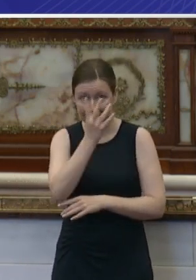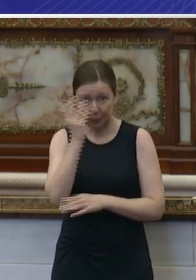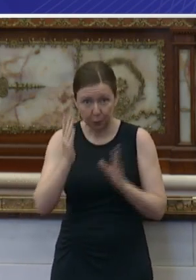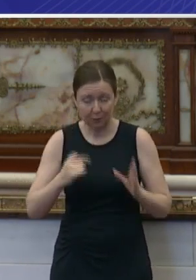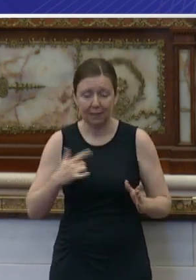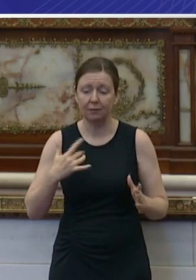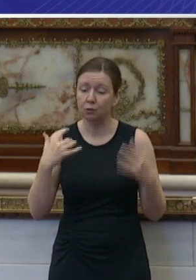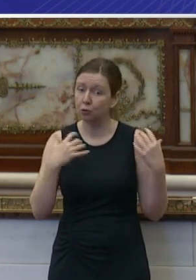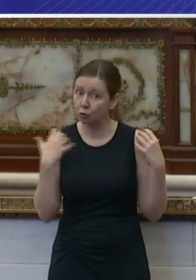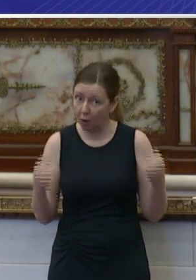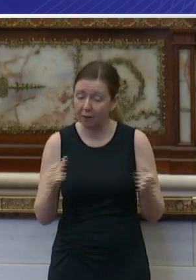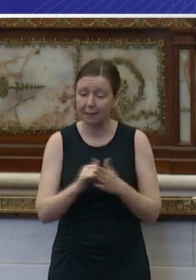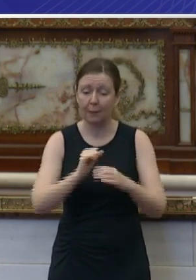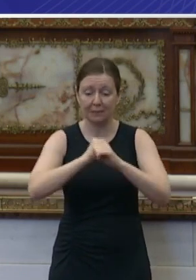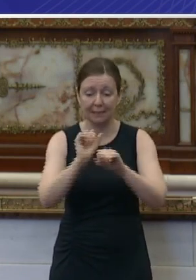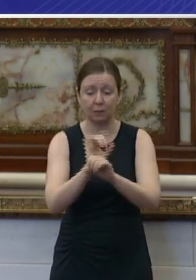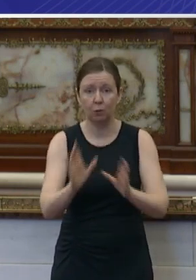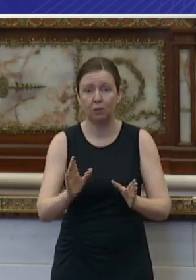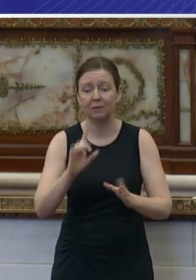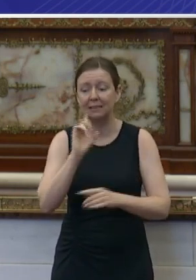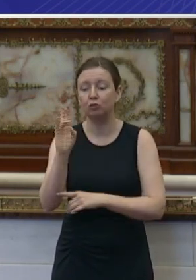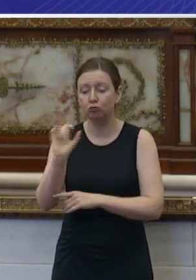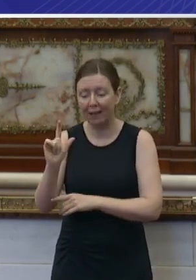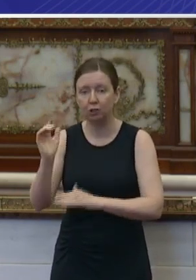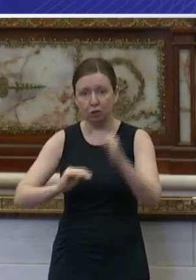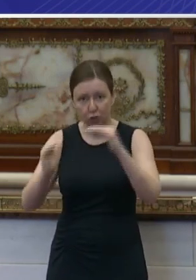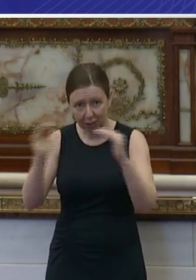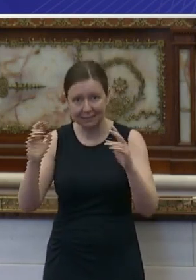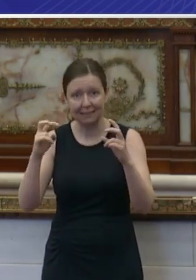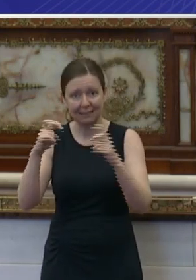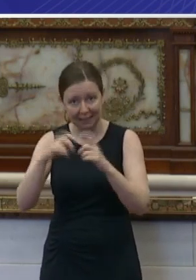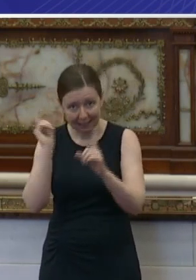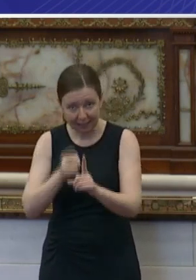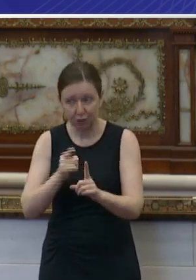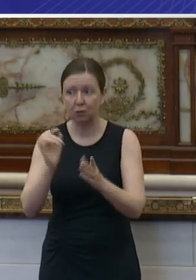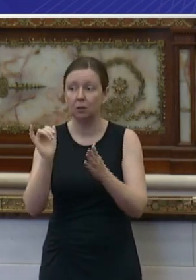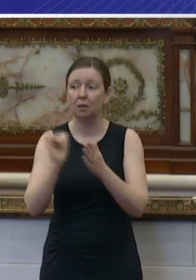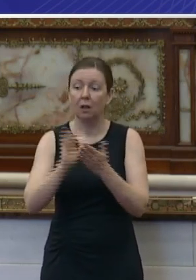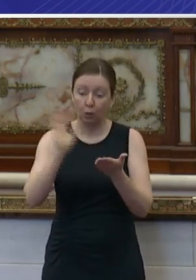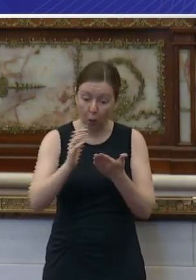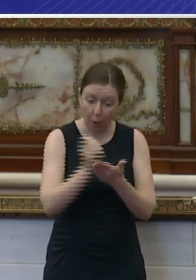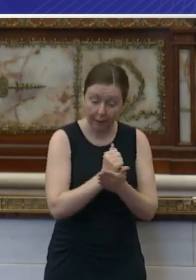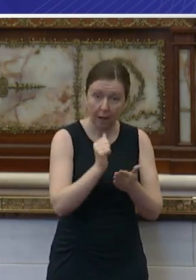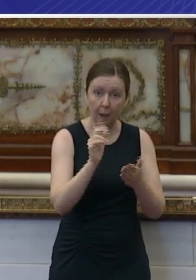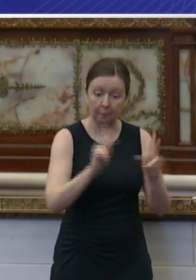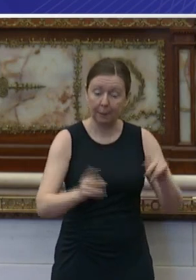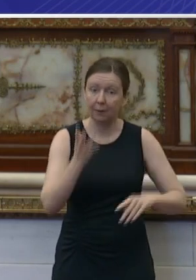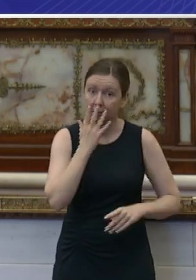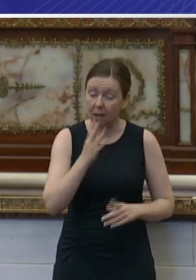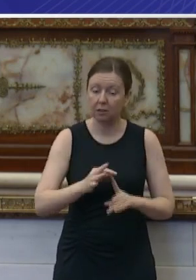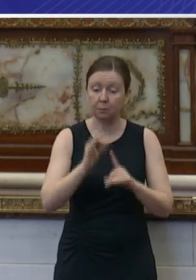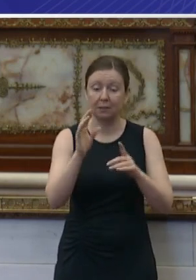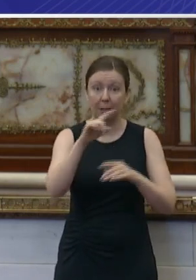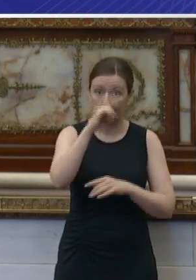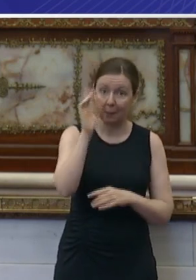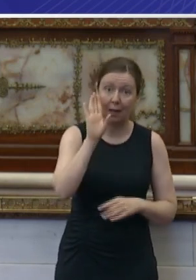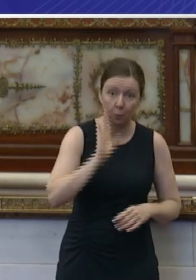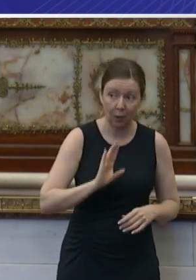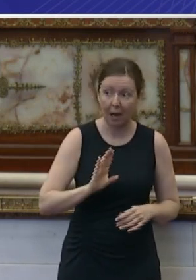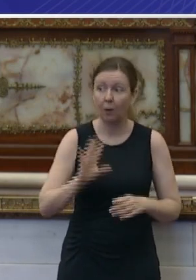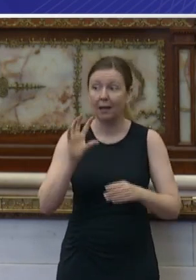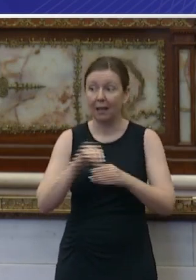feel strongly that protecting workers is a racial justice issue. The labor of low-income people of color, especially those who are Black or